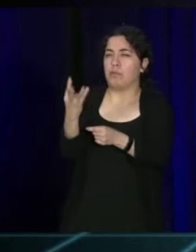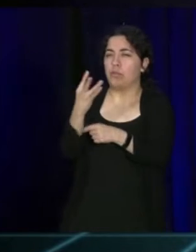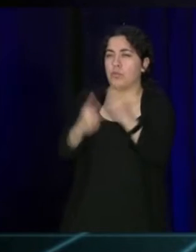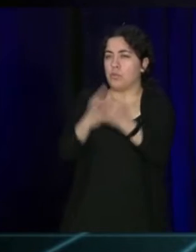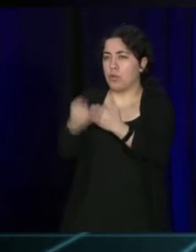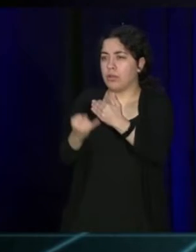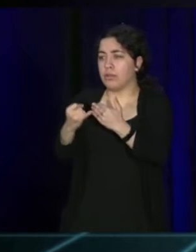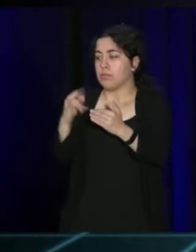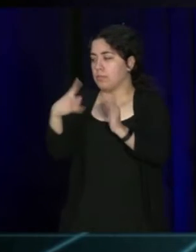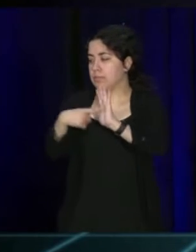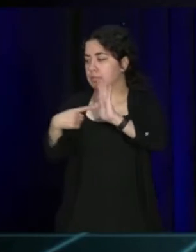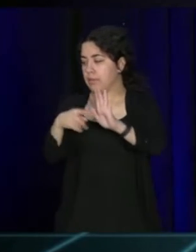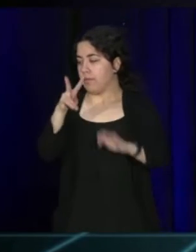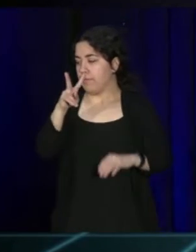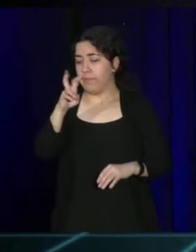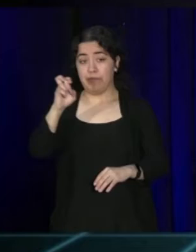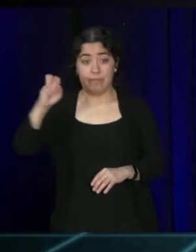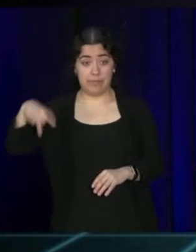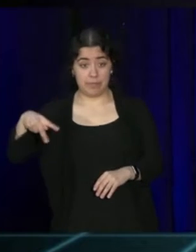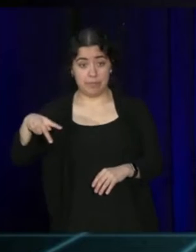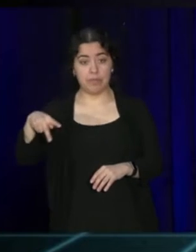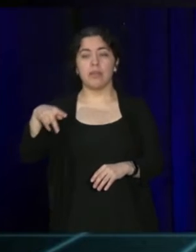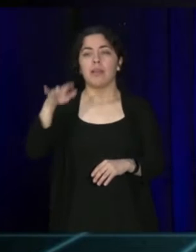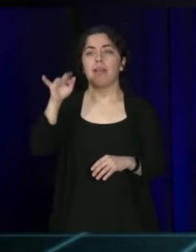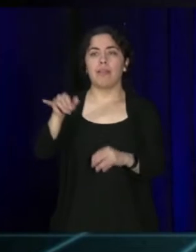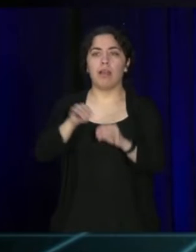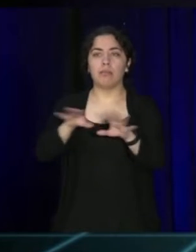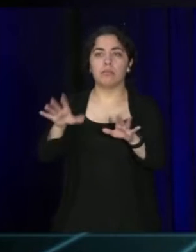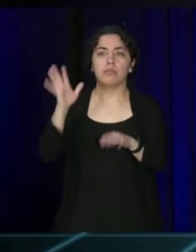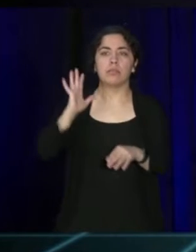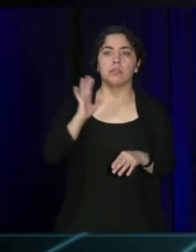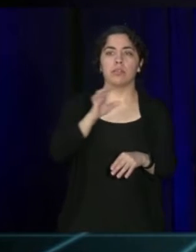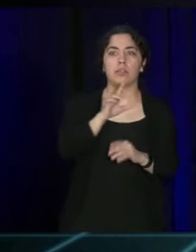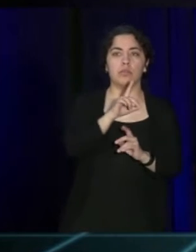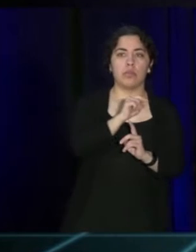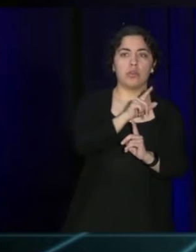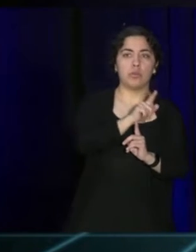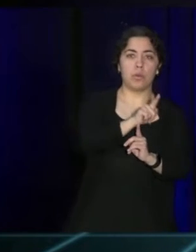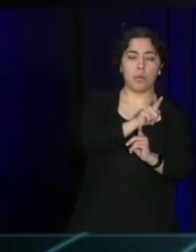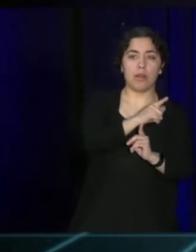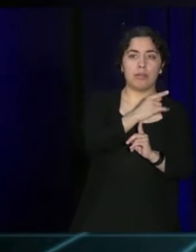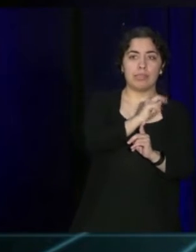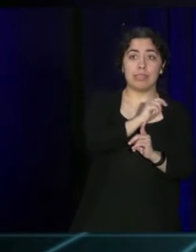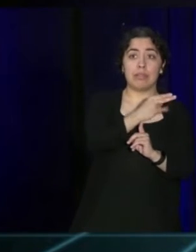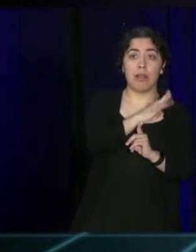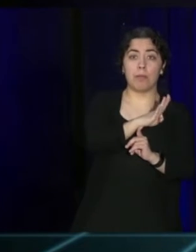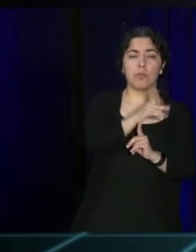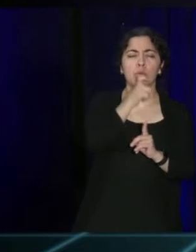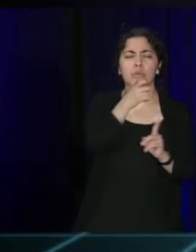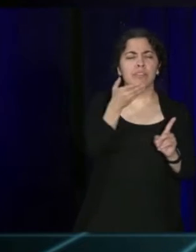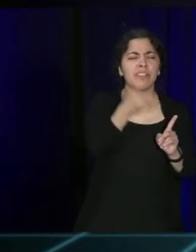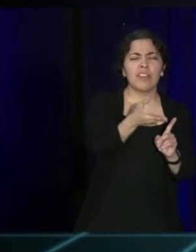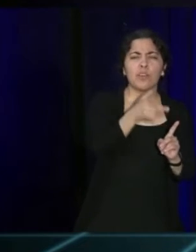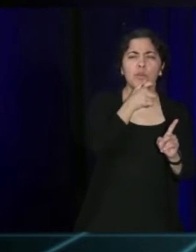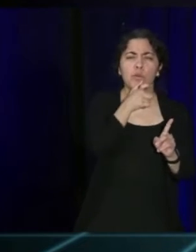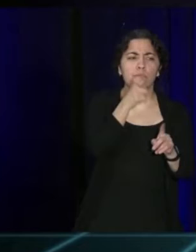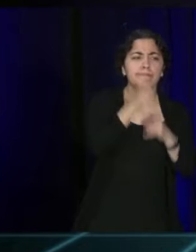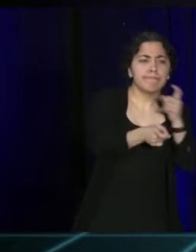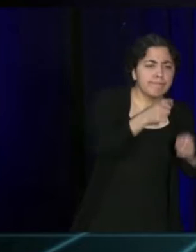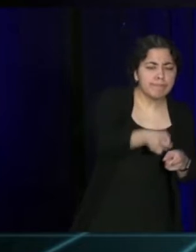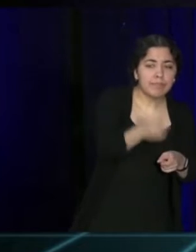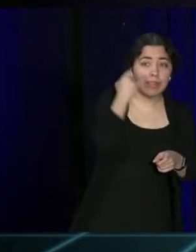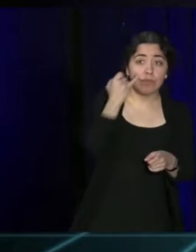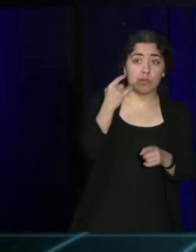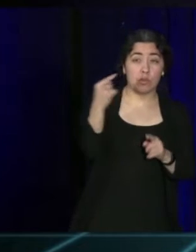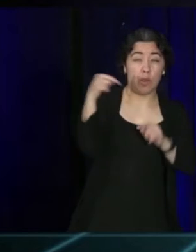GitHub, and to try to see distribution of what was happening in 2021, who was making contributions. Like if you go back to the Vite contributors in 2021,